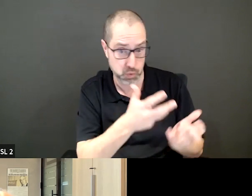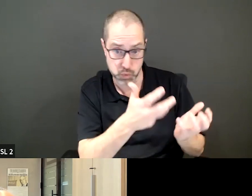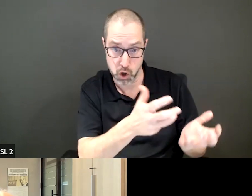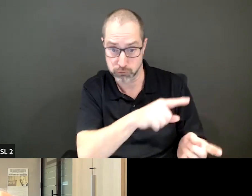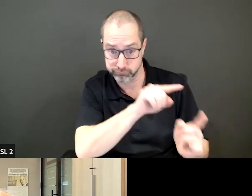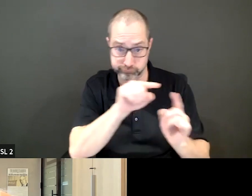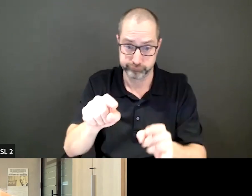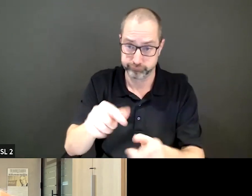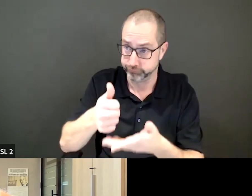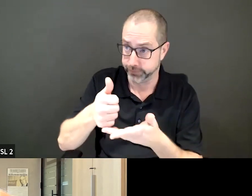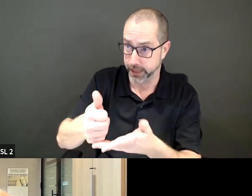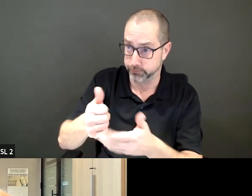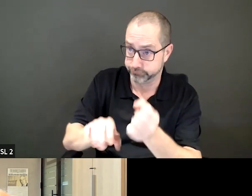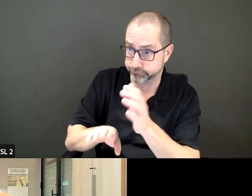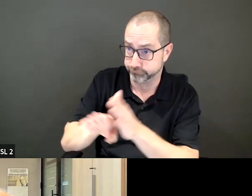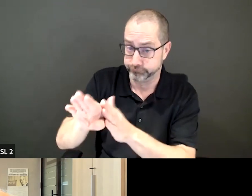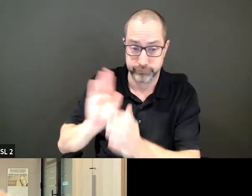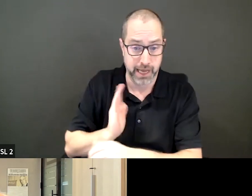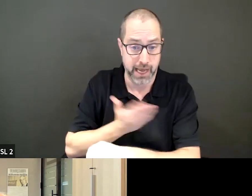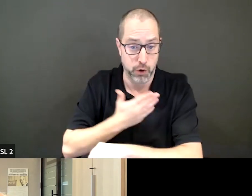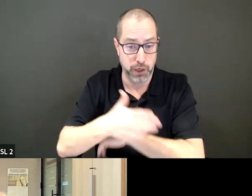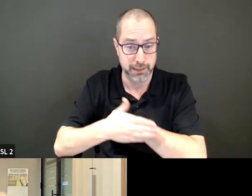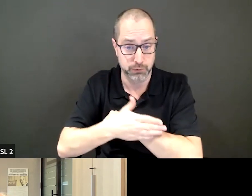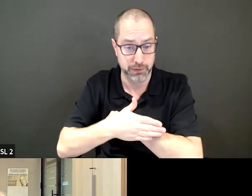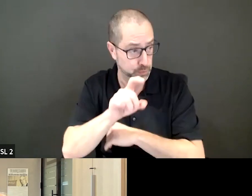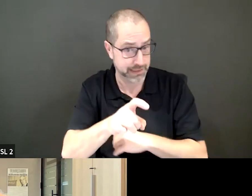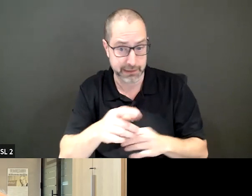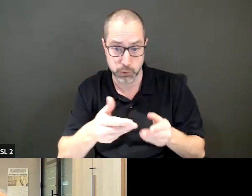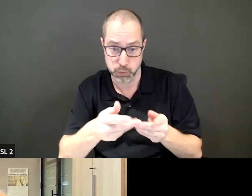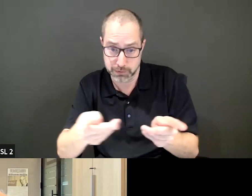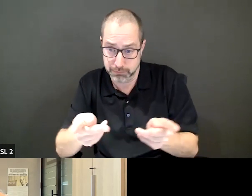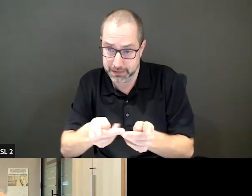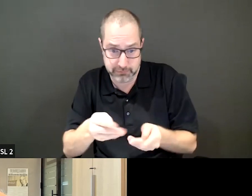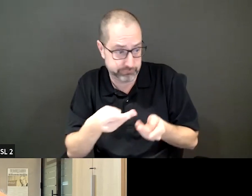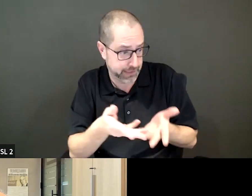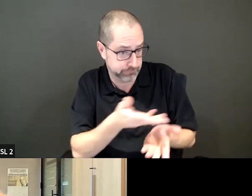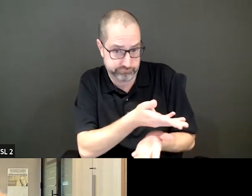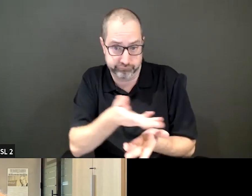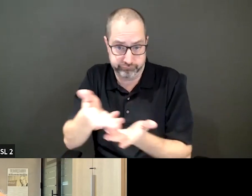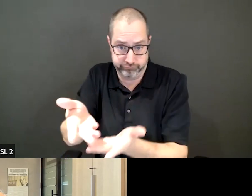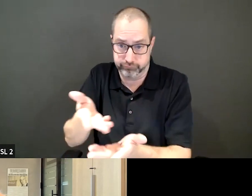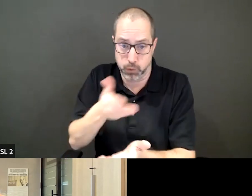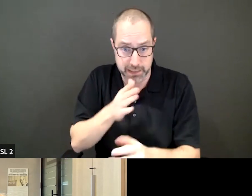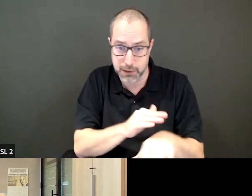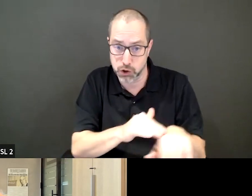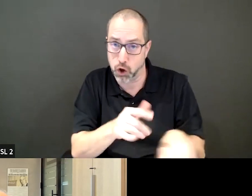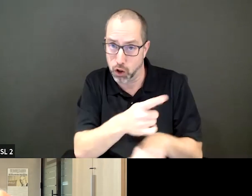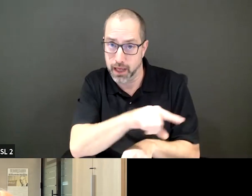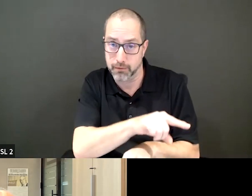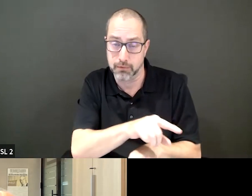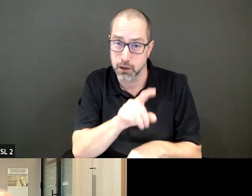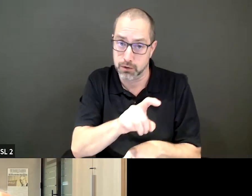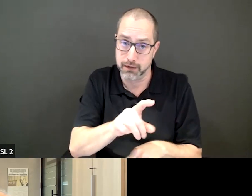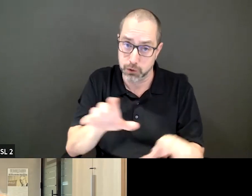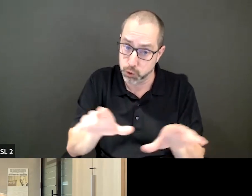us build our country needs to have a place and needs to be called upon. And we need to do what we can,